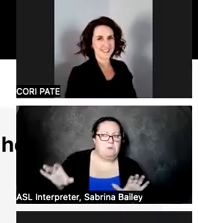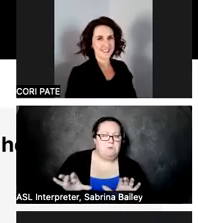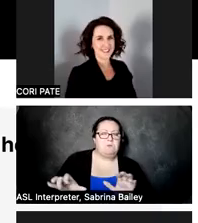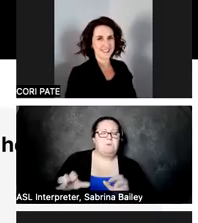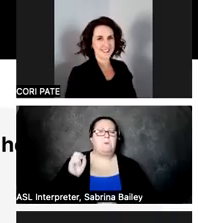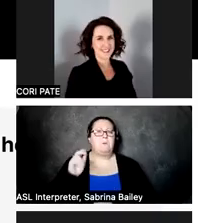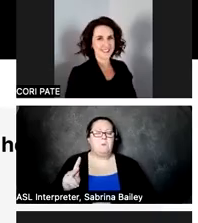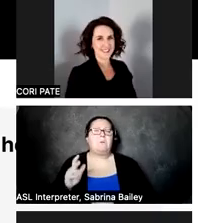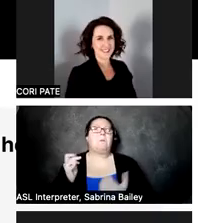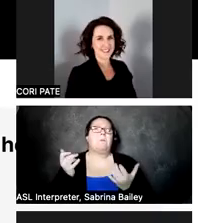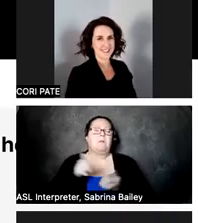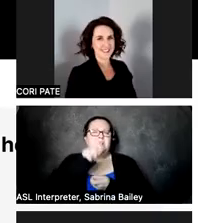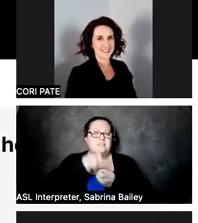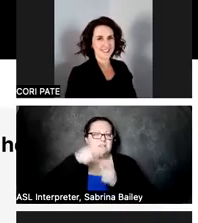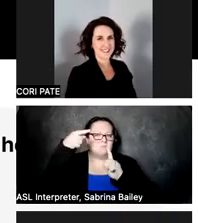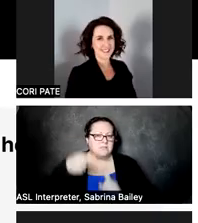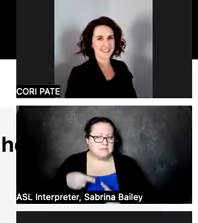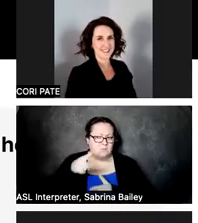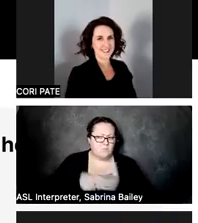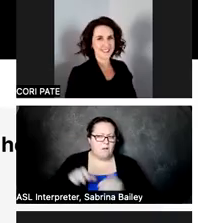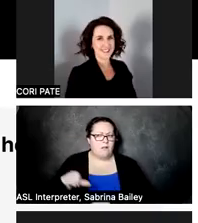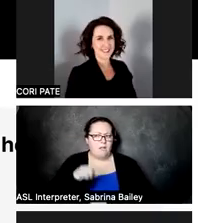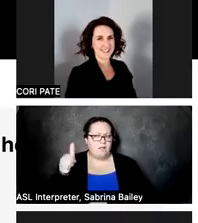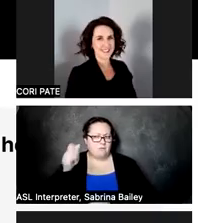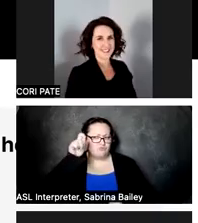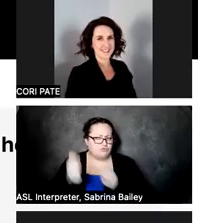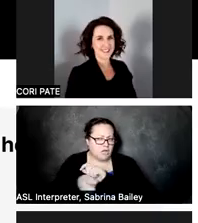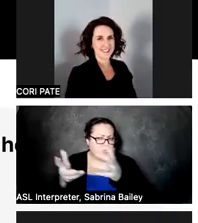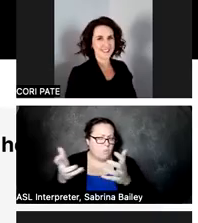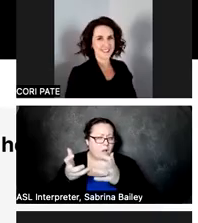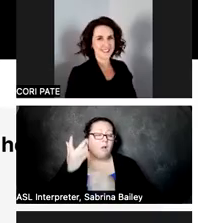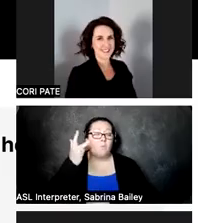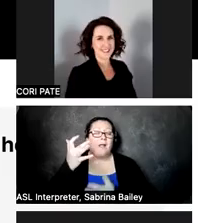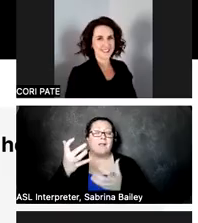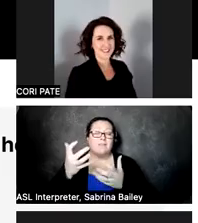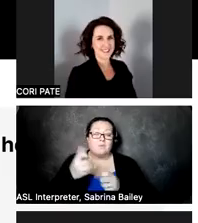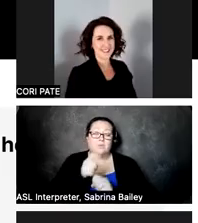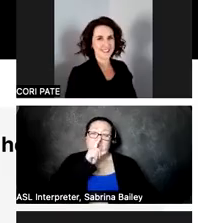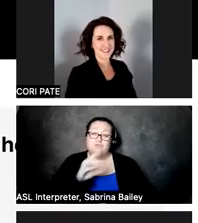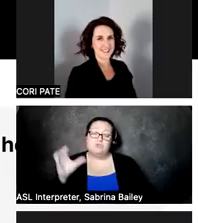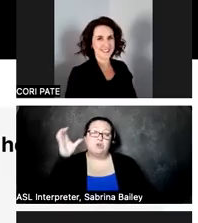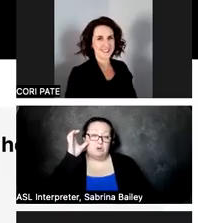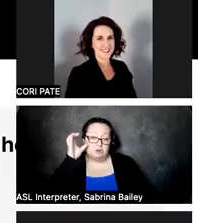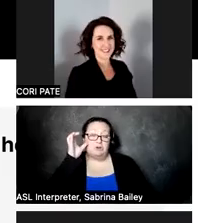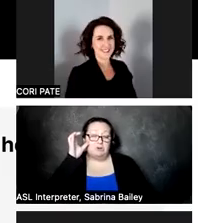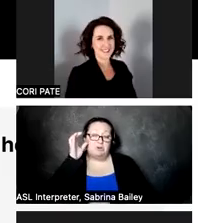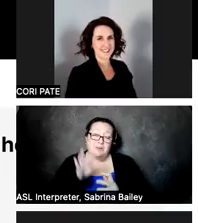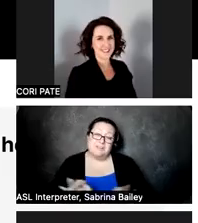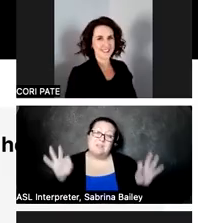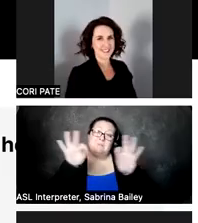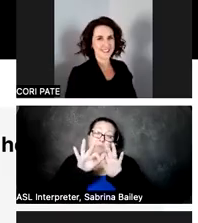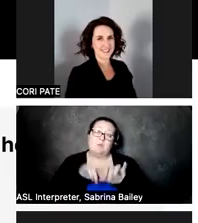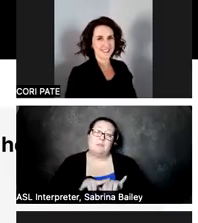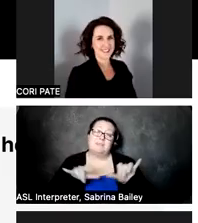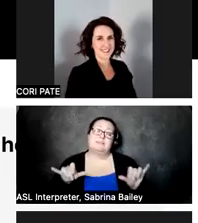it specifically, is there anything that you want to change? Because they do want to be heard, which is important, but at the same